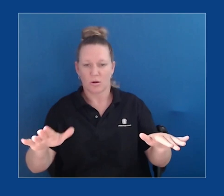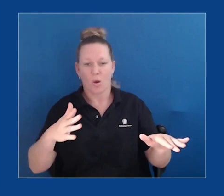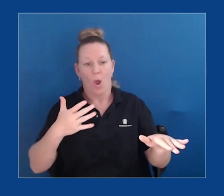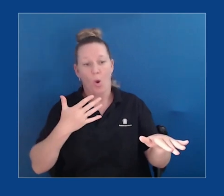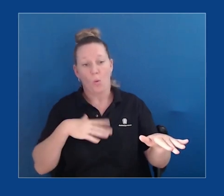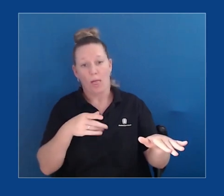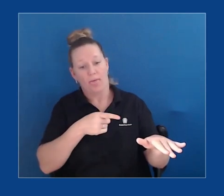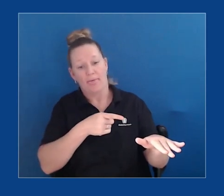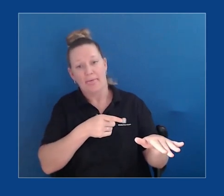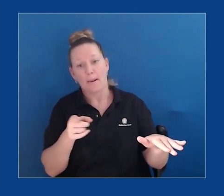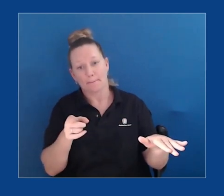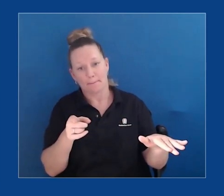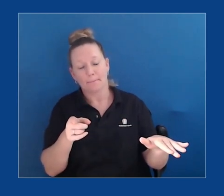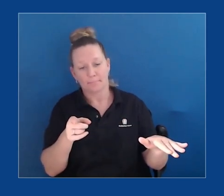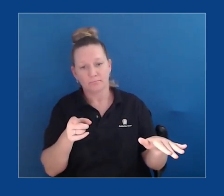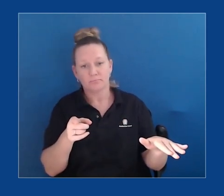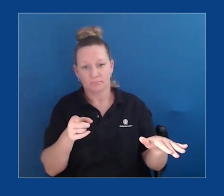I want them to learn